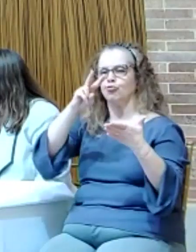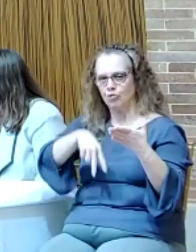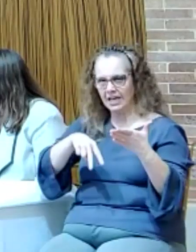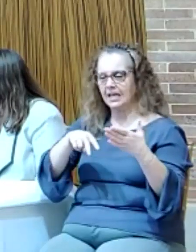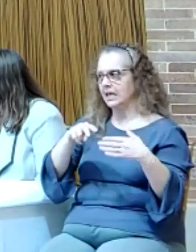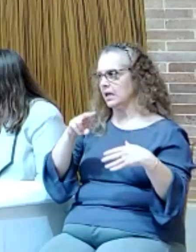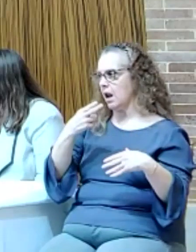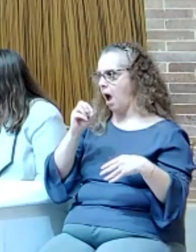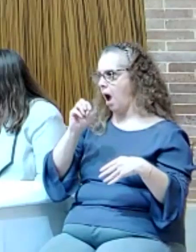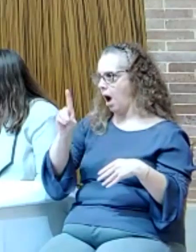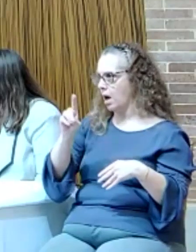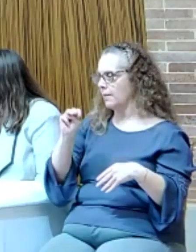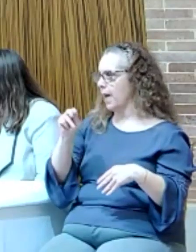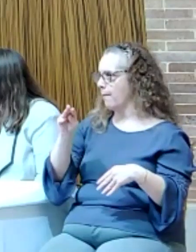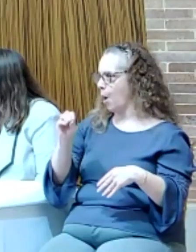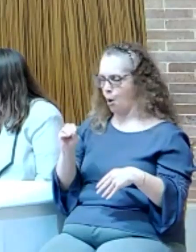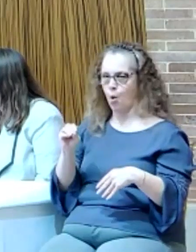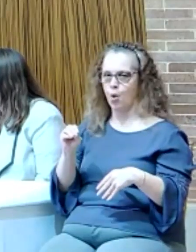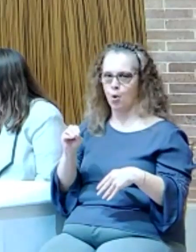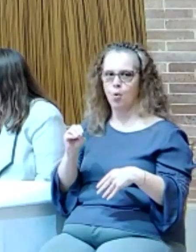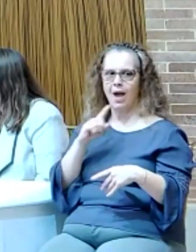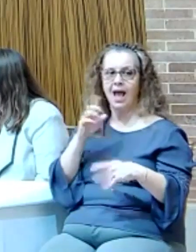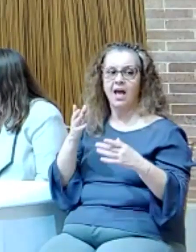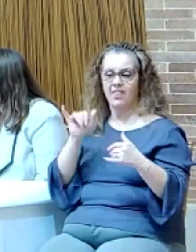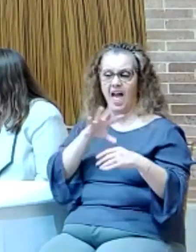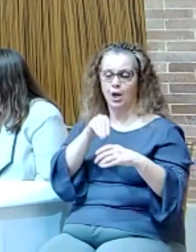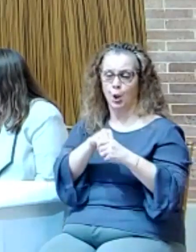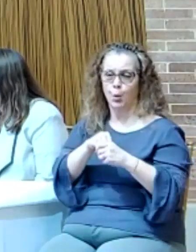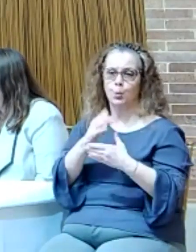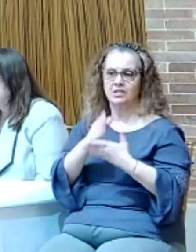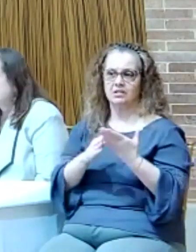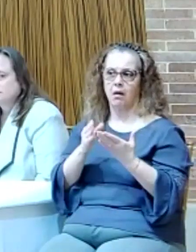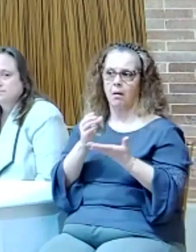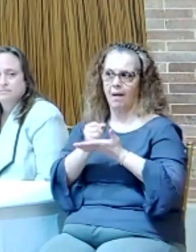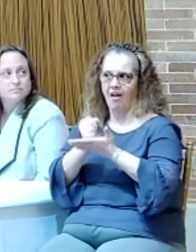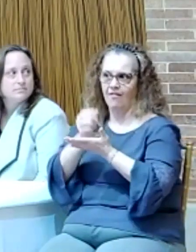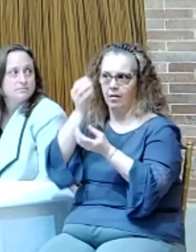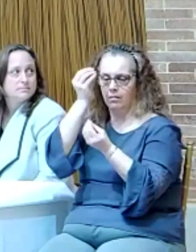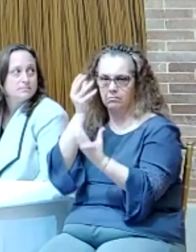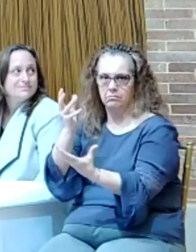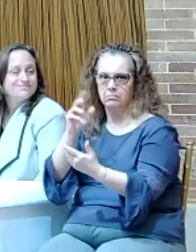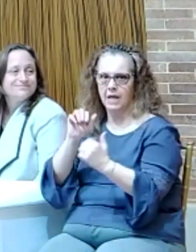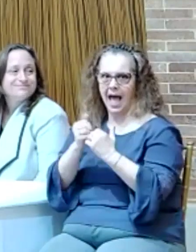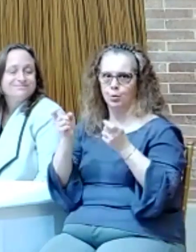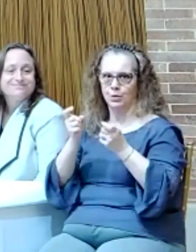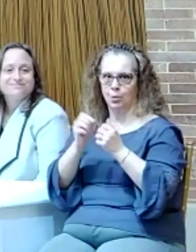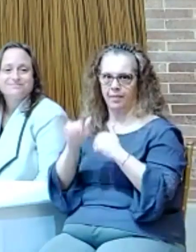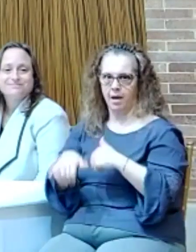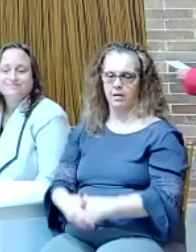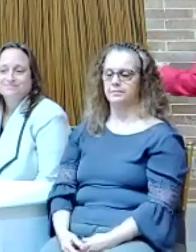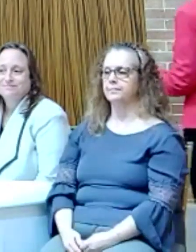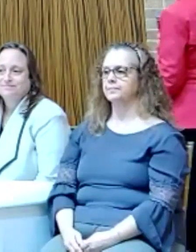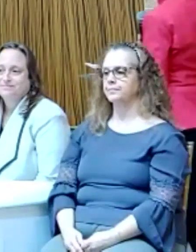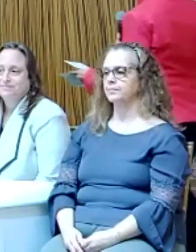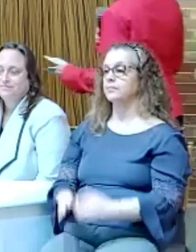practical tips on how to navigate these um difficulty issues okay is